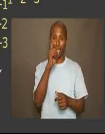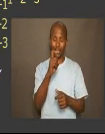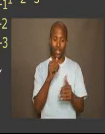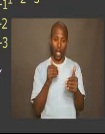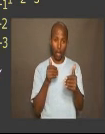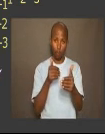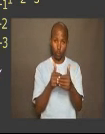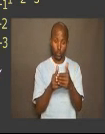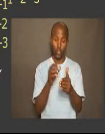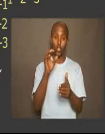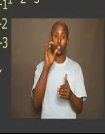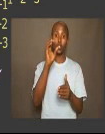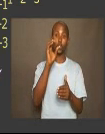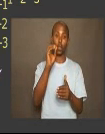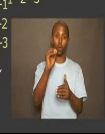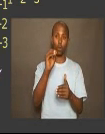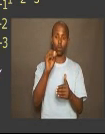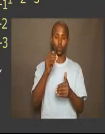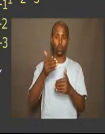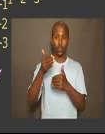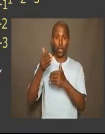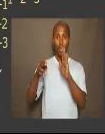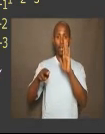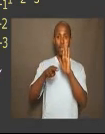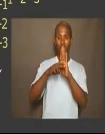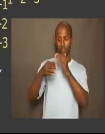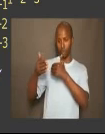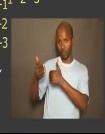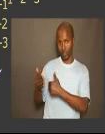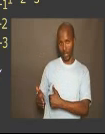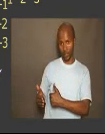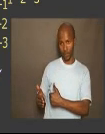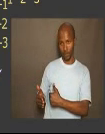approaches 0 on the negative side.